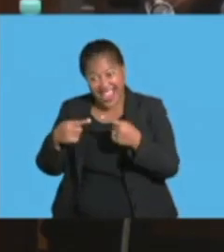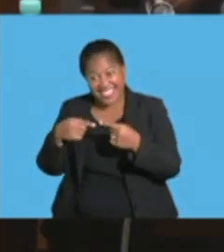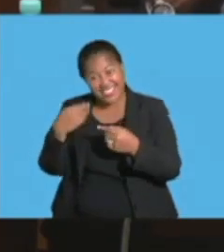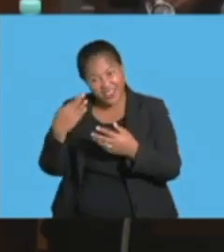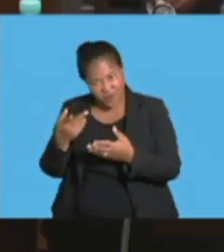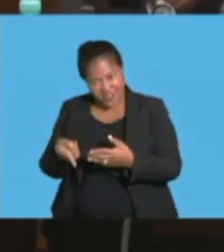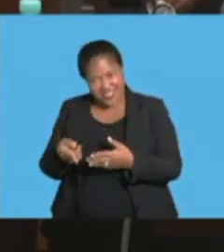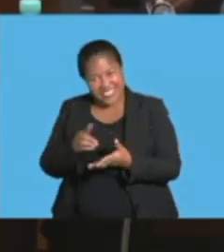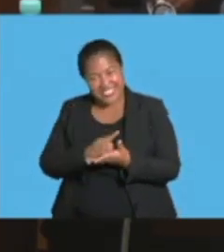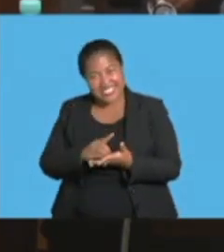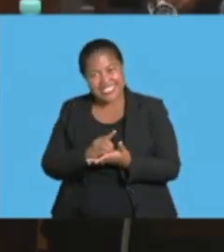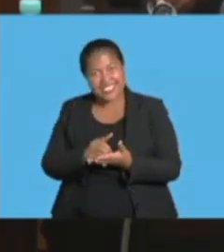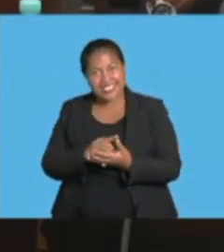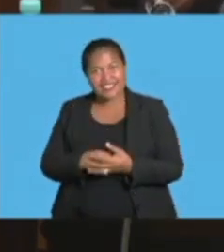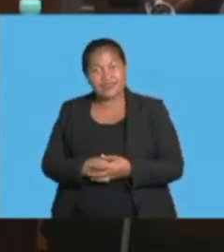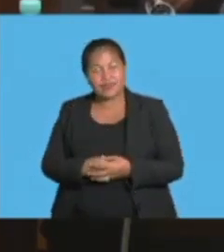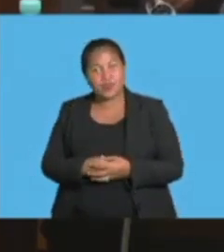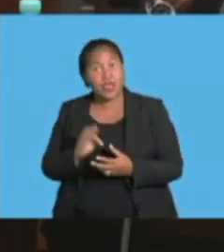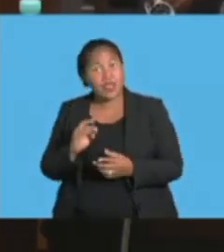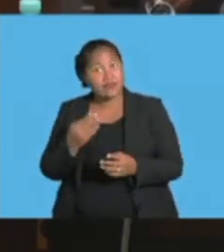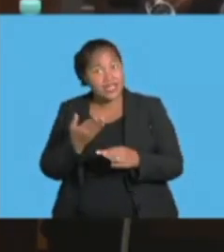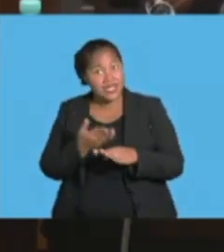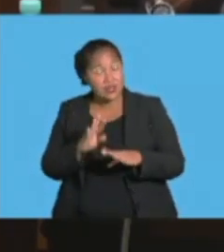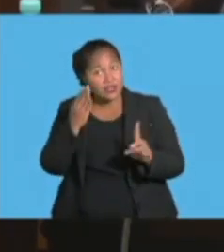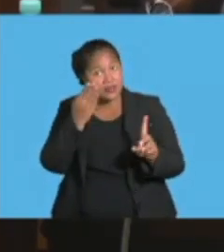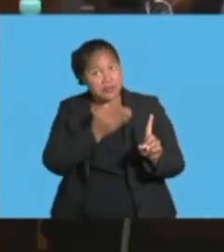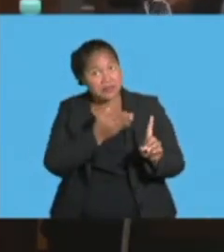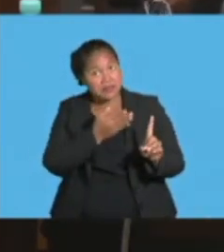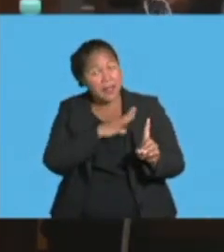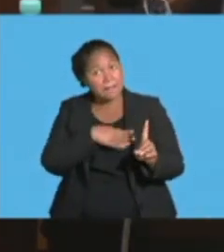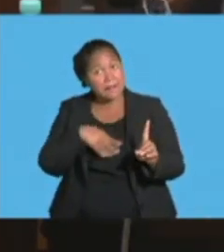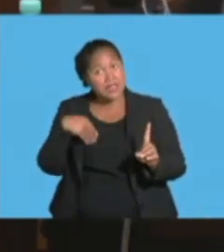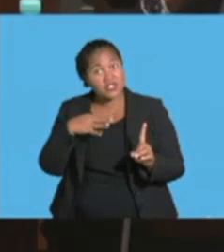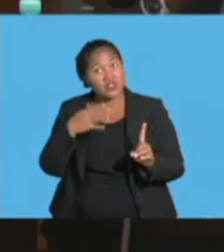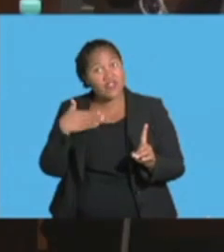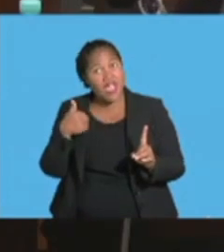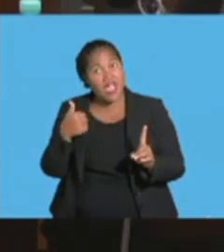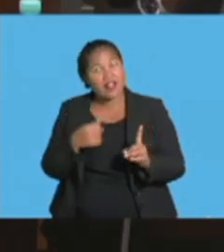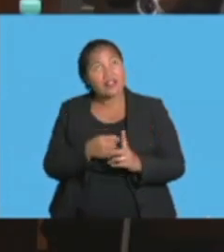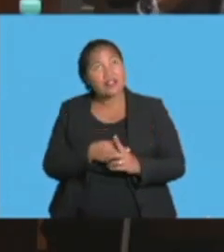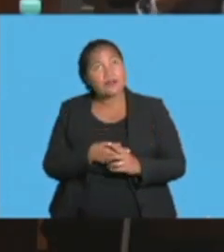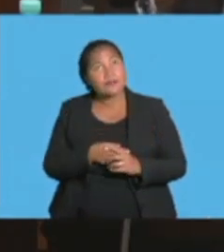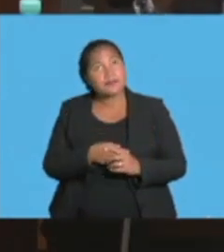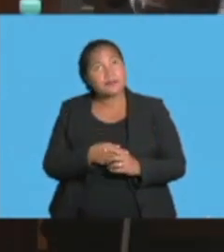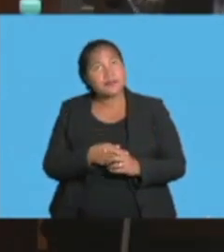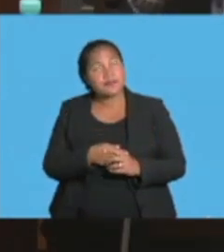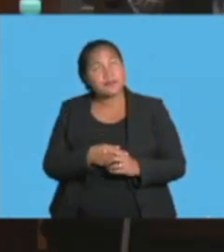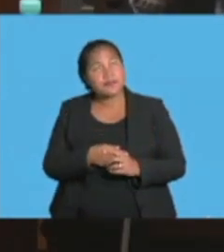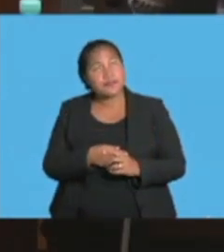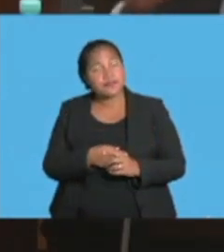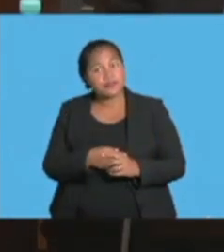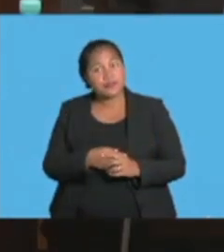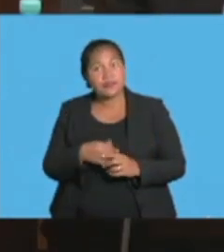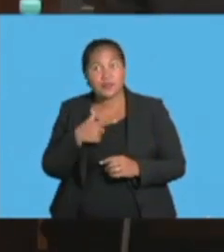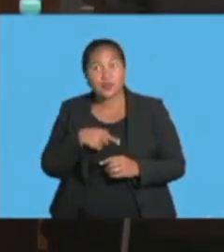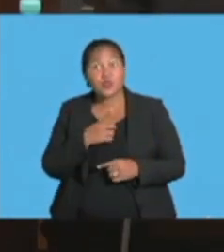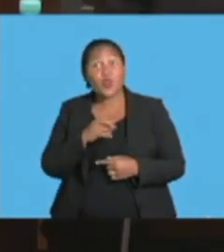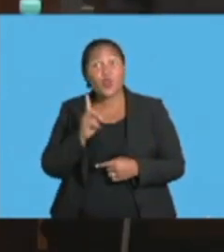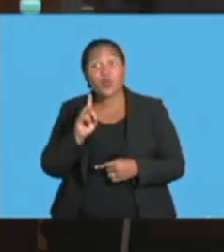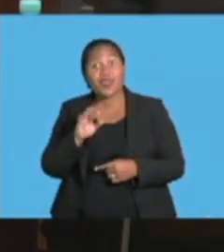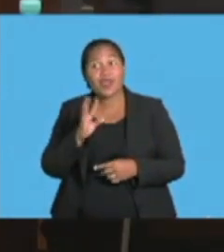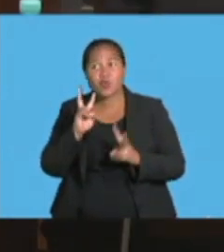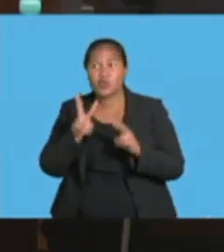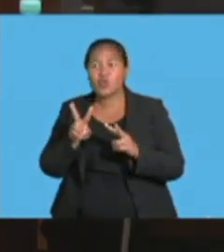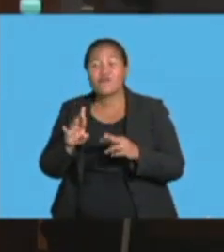have new directions within Ministry of Health and Medical Services, and this has come about again because we're looking at what is best practice